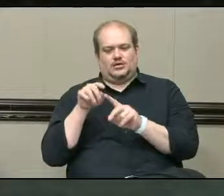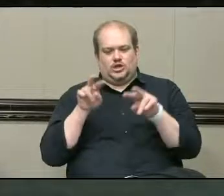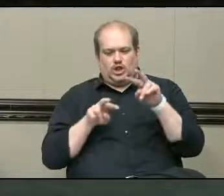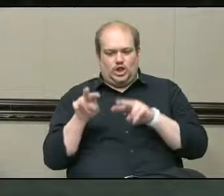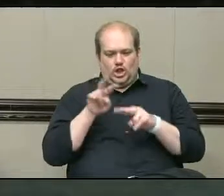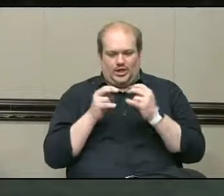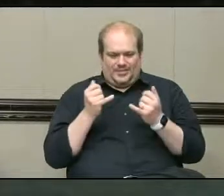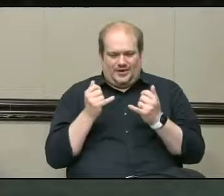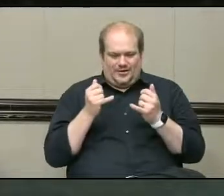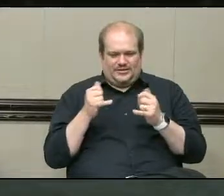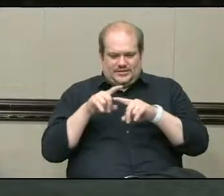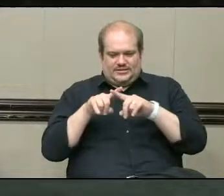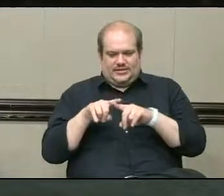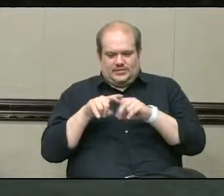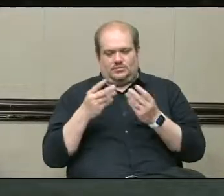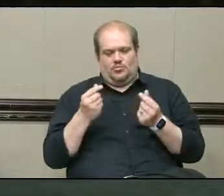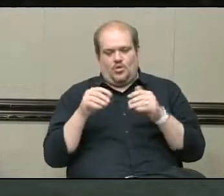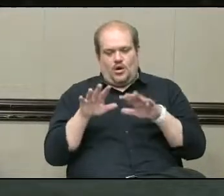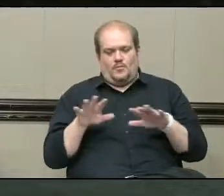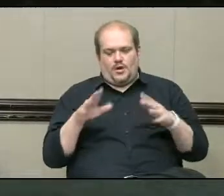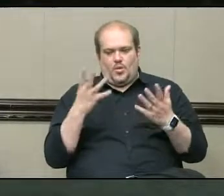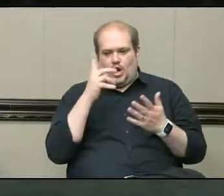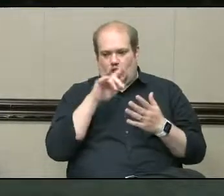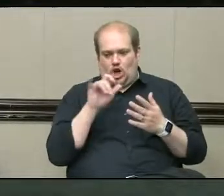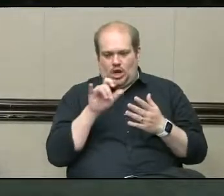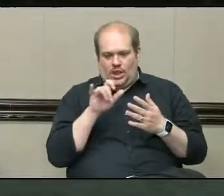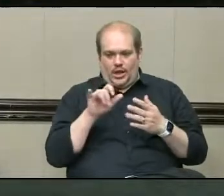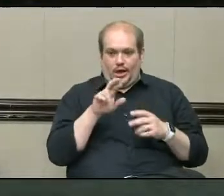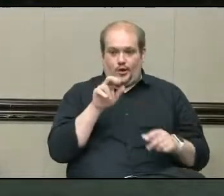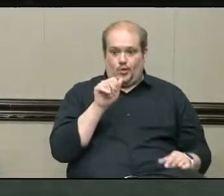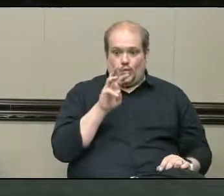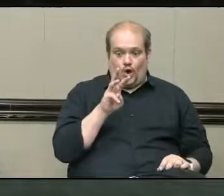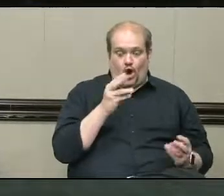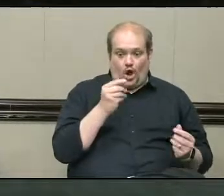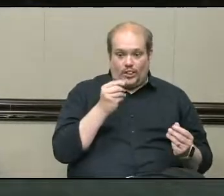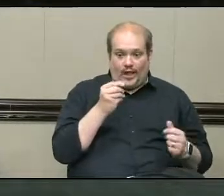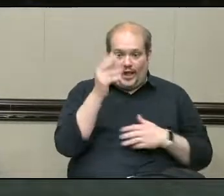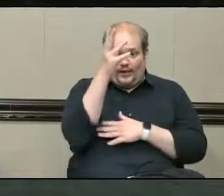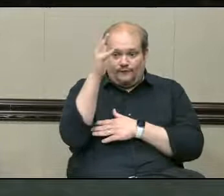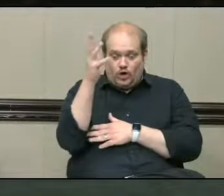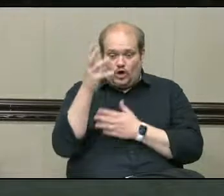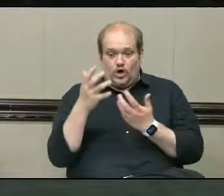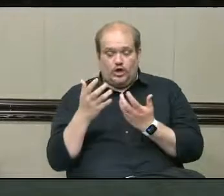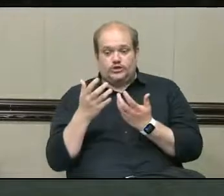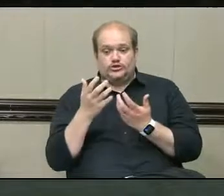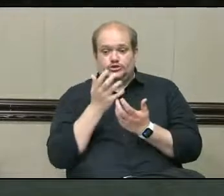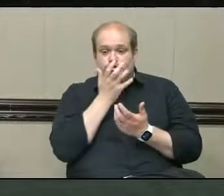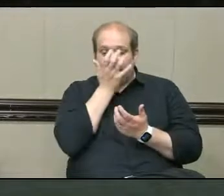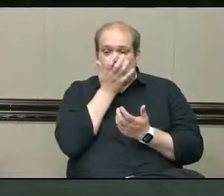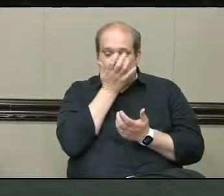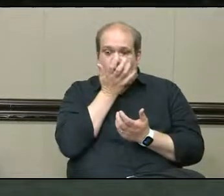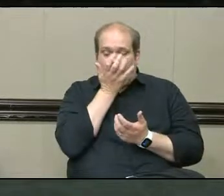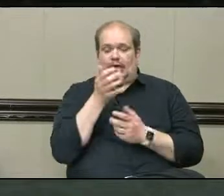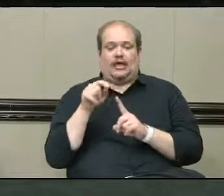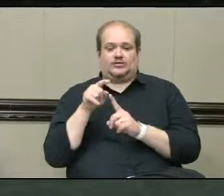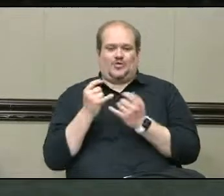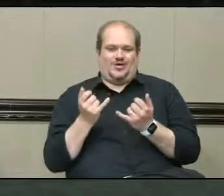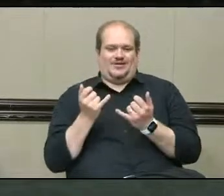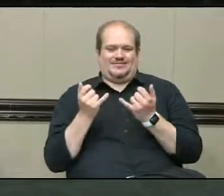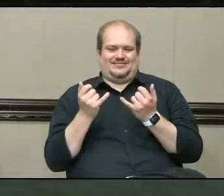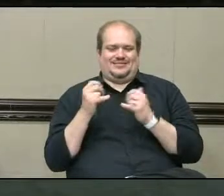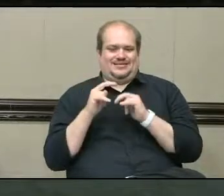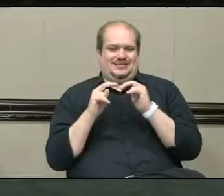look at their existing condition of their property, be it raw land, forest, grass, or it's an